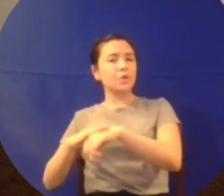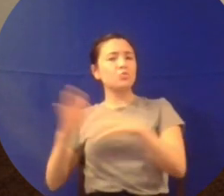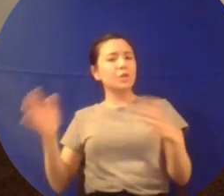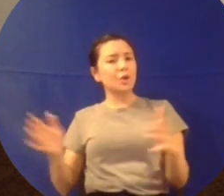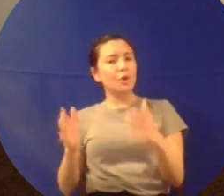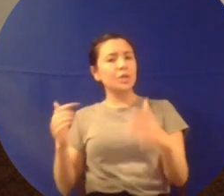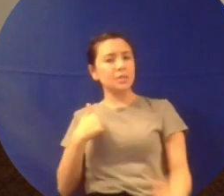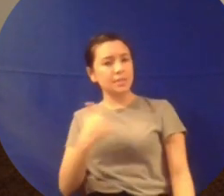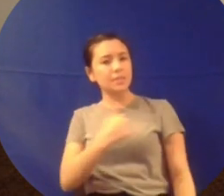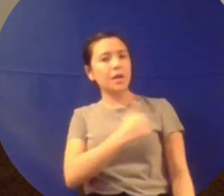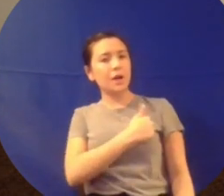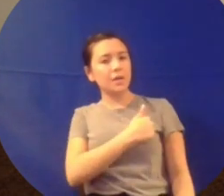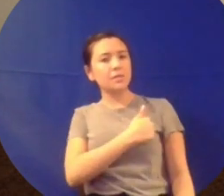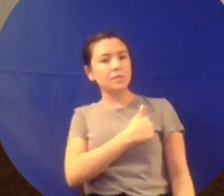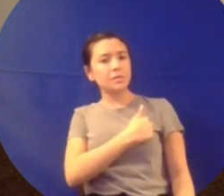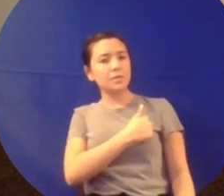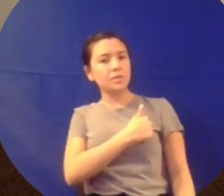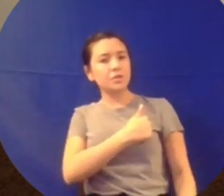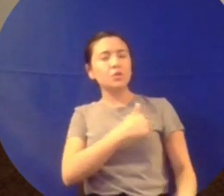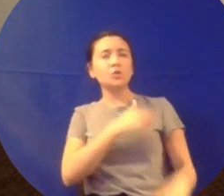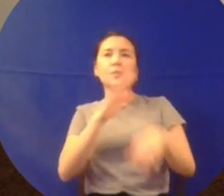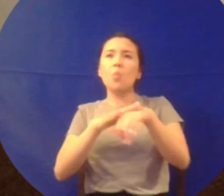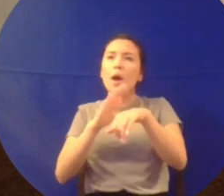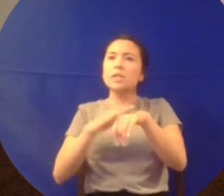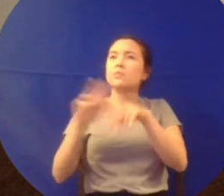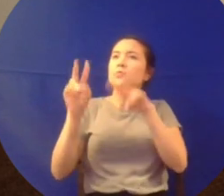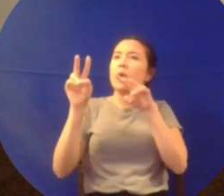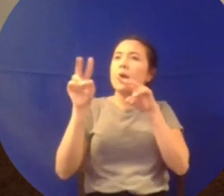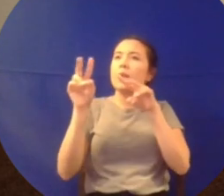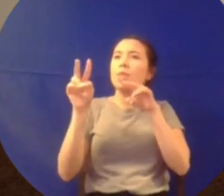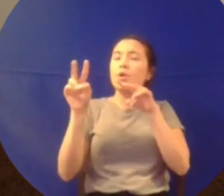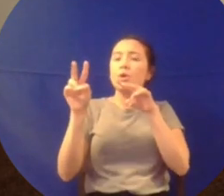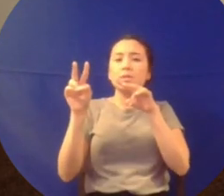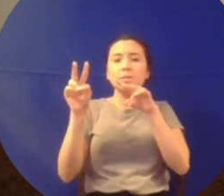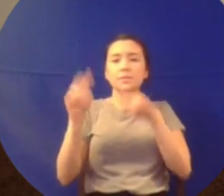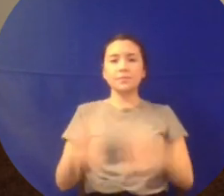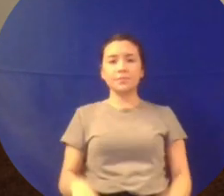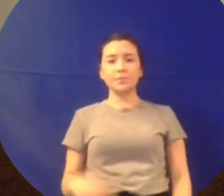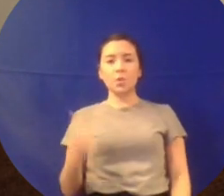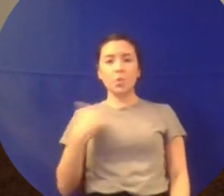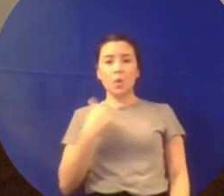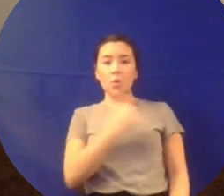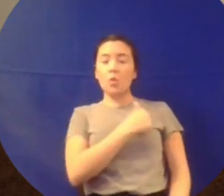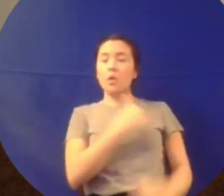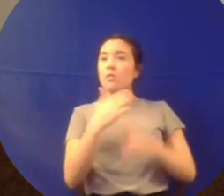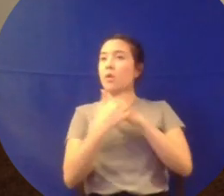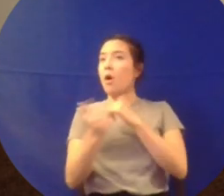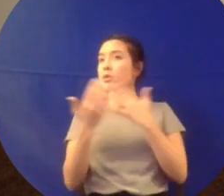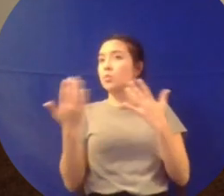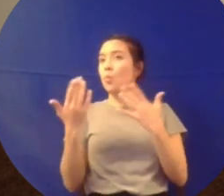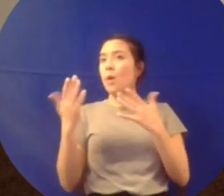to be watchful and alert, we were called to attention.